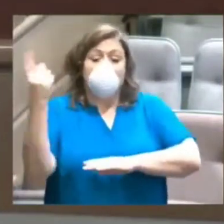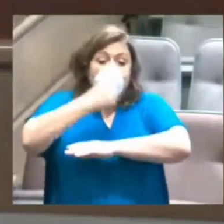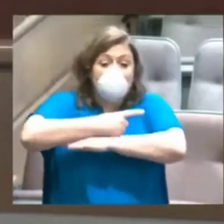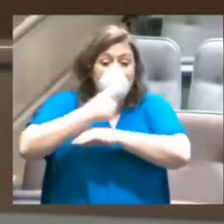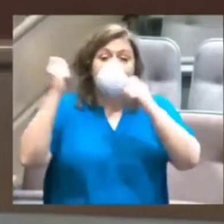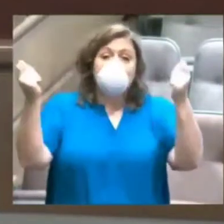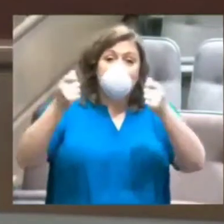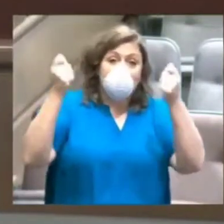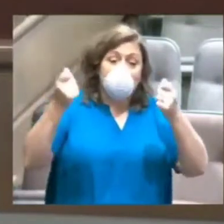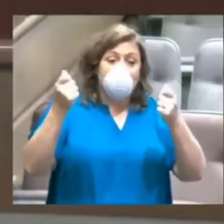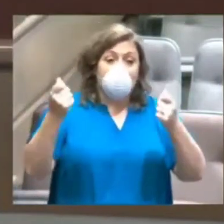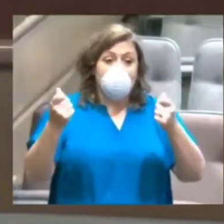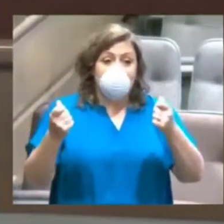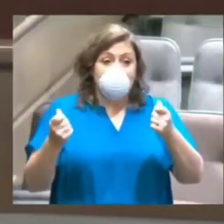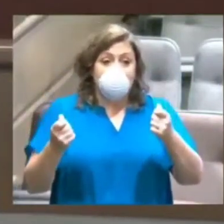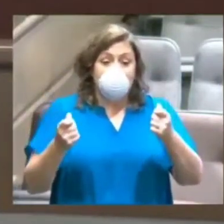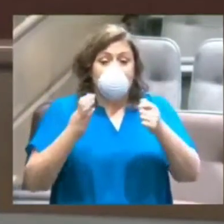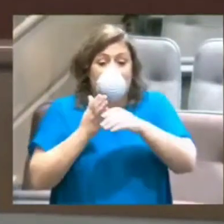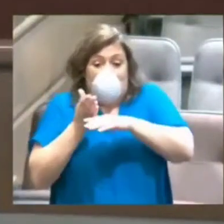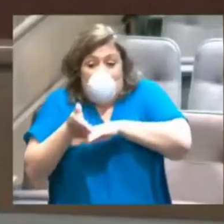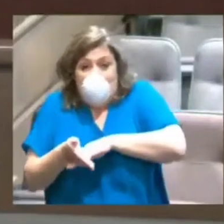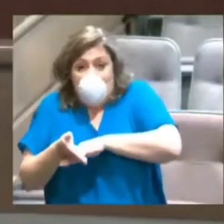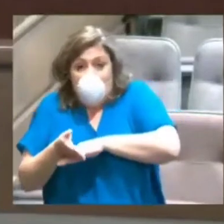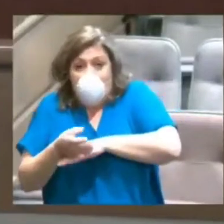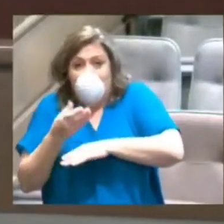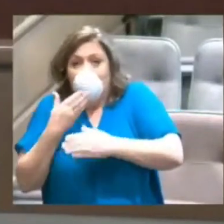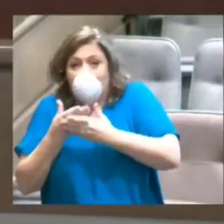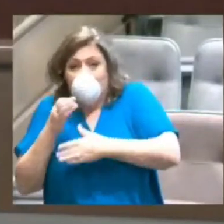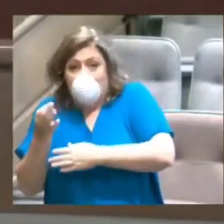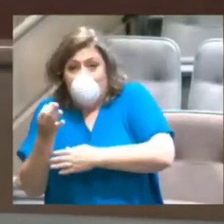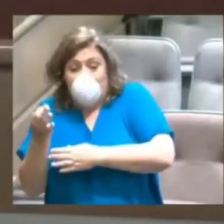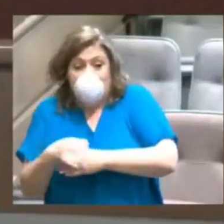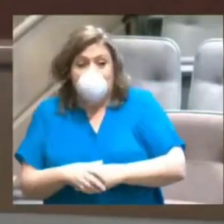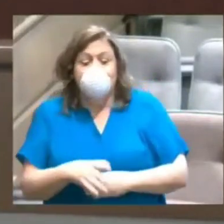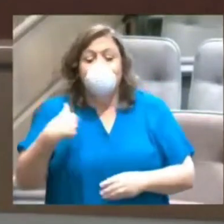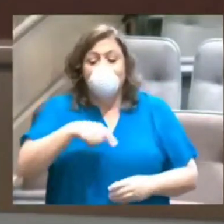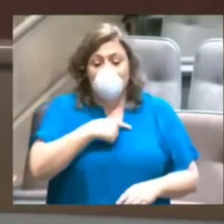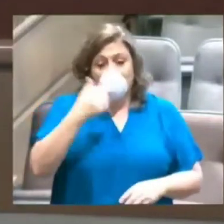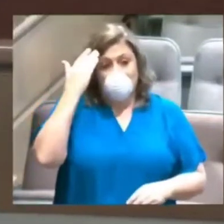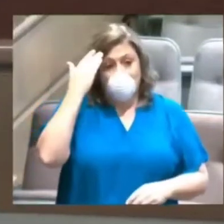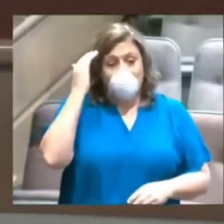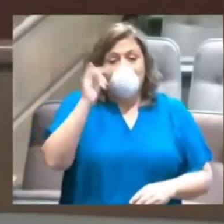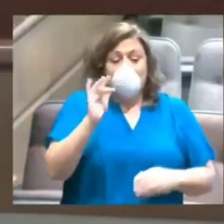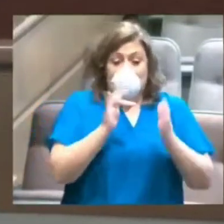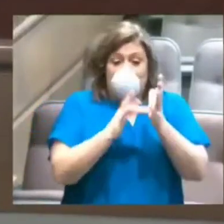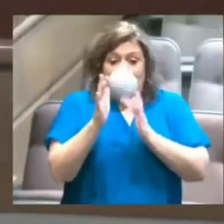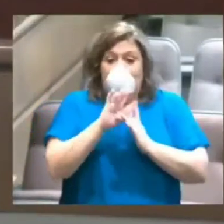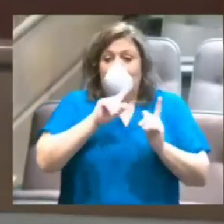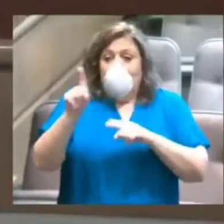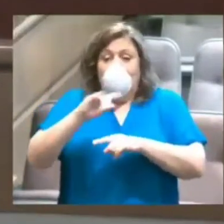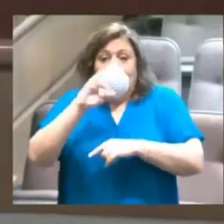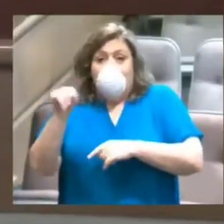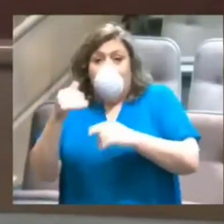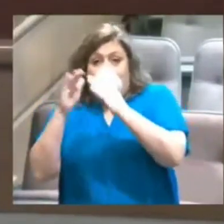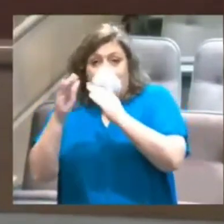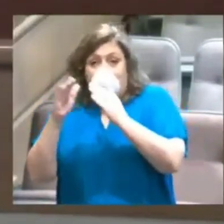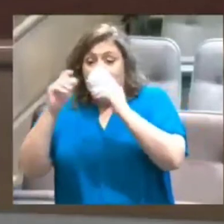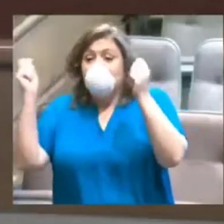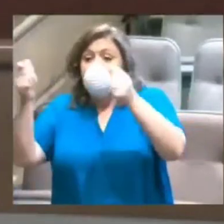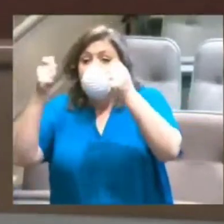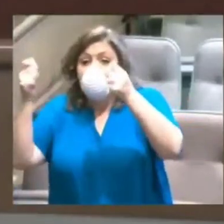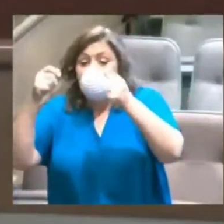which follows a day of mourning. We know that Jesus was in Jerusalem to celebrate the Passover when